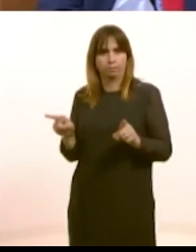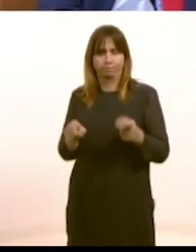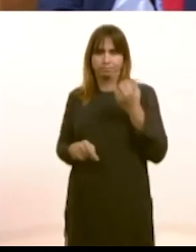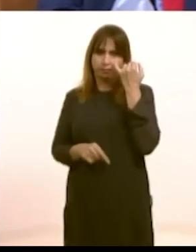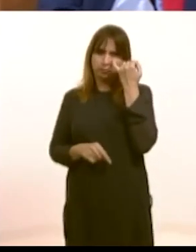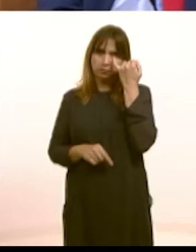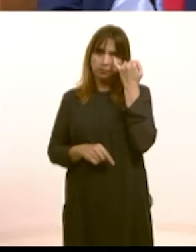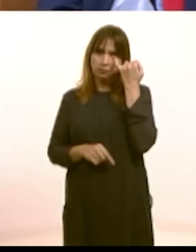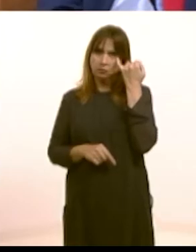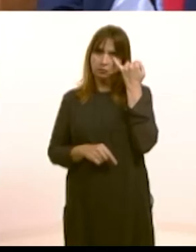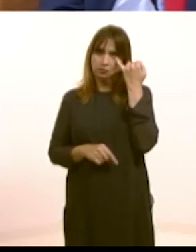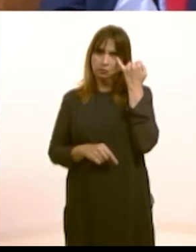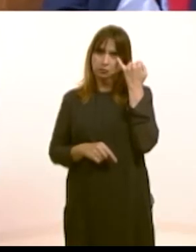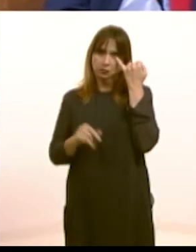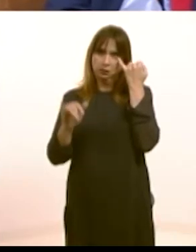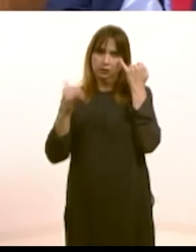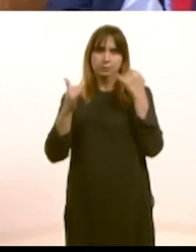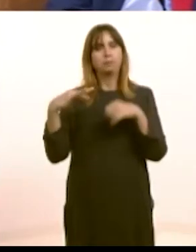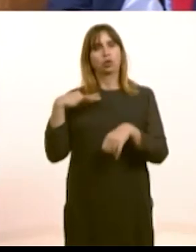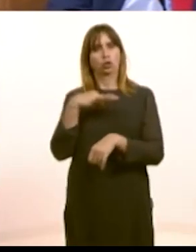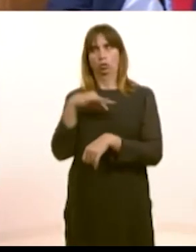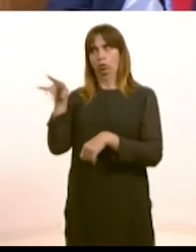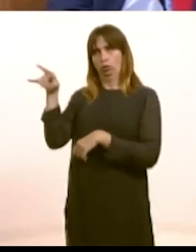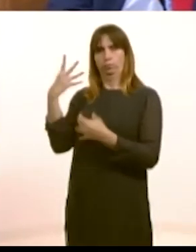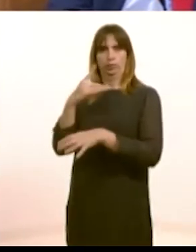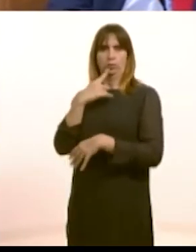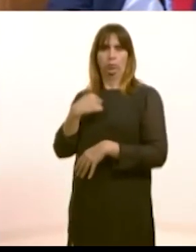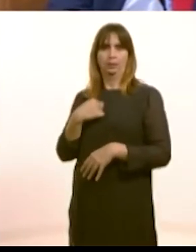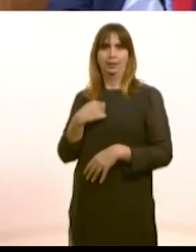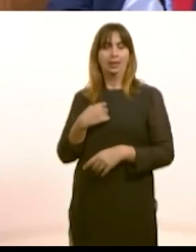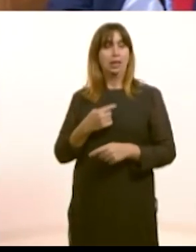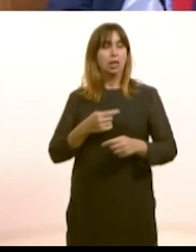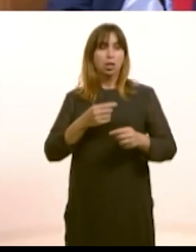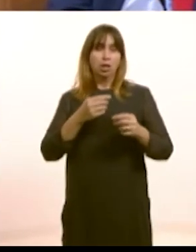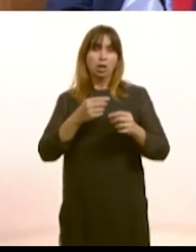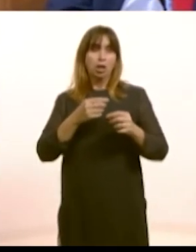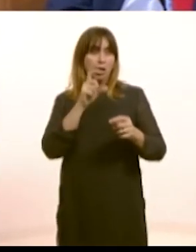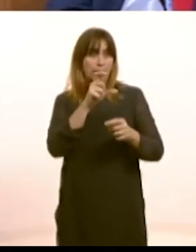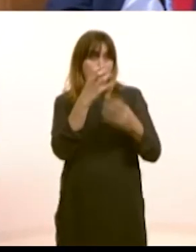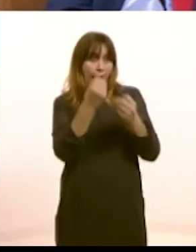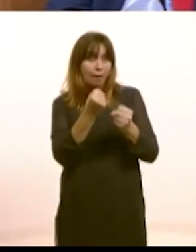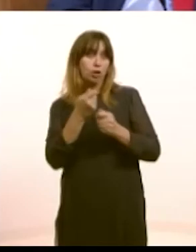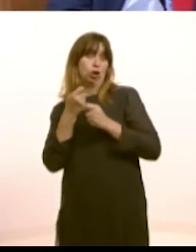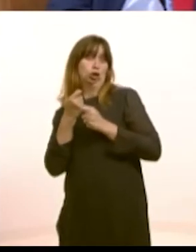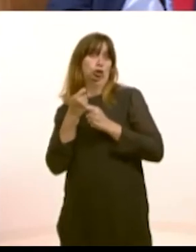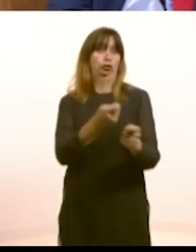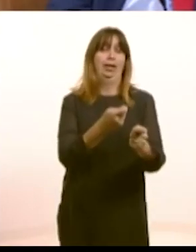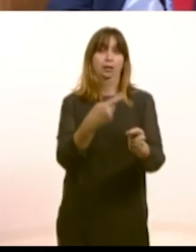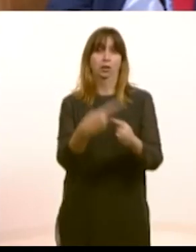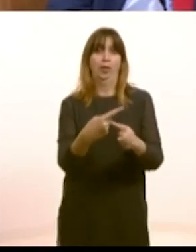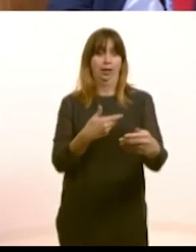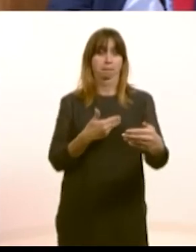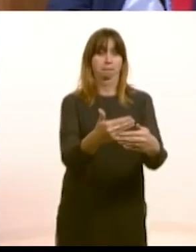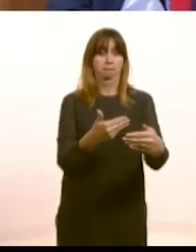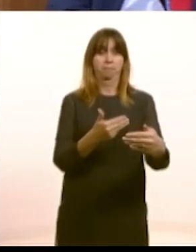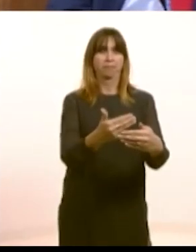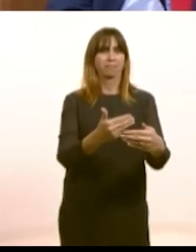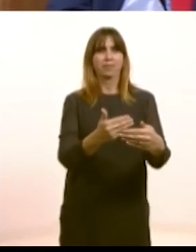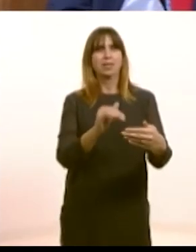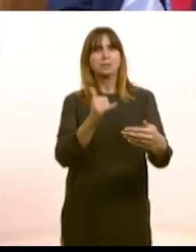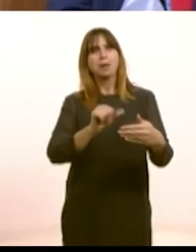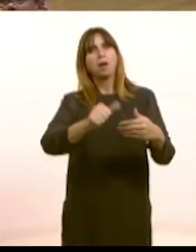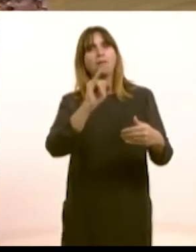Sometimes, of course, clinicians tell me that it's not that easy to start treatment within 62 days because of the nature of the cancer itself, its